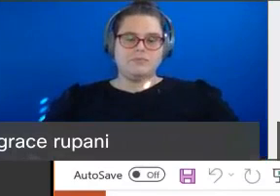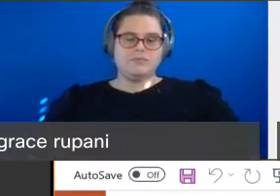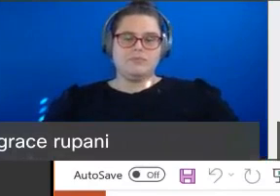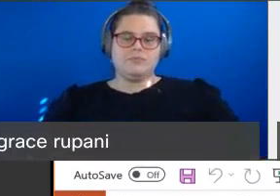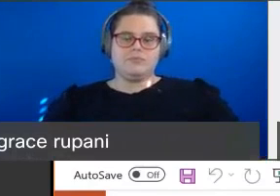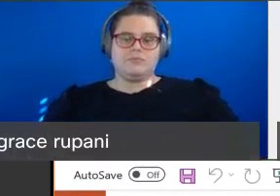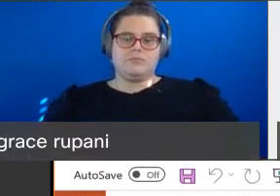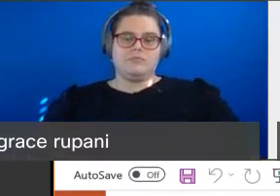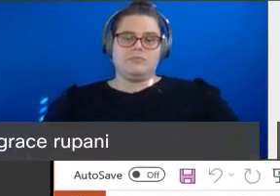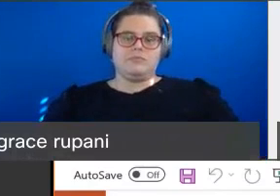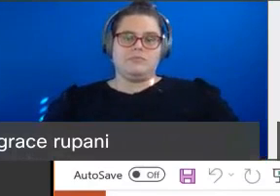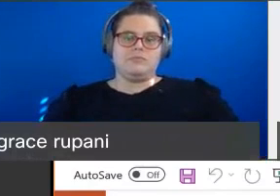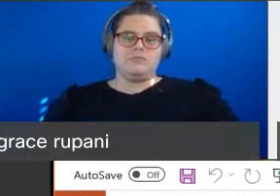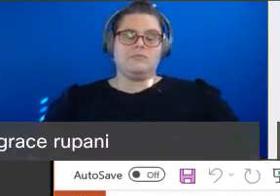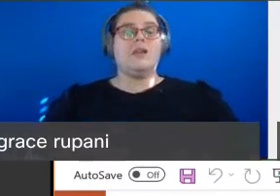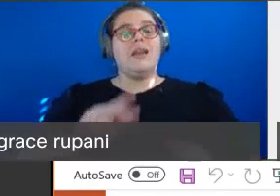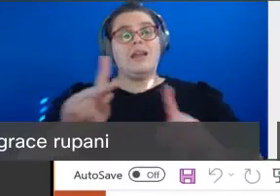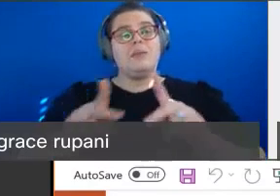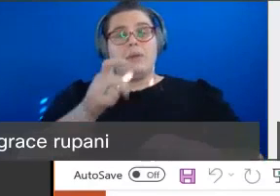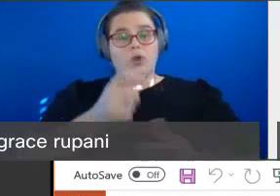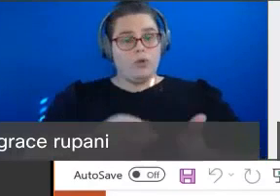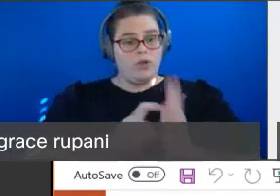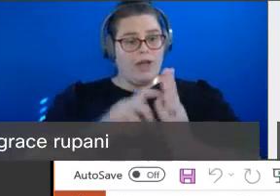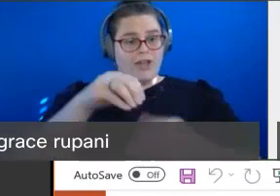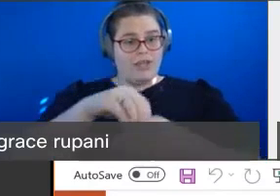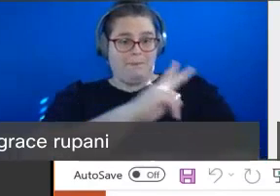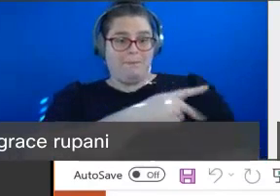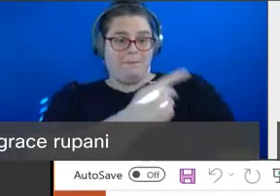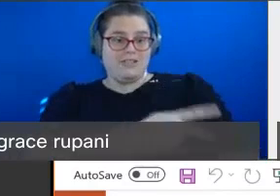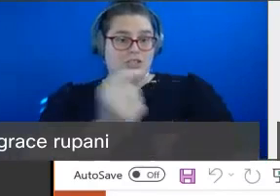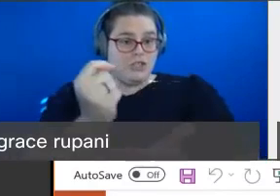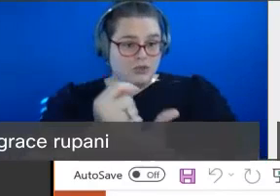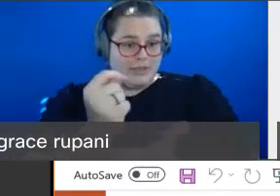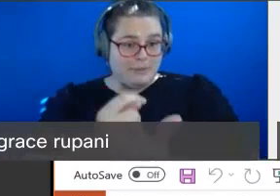people who required inpatient treatment by month of diagnosis,